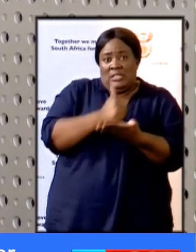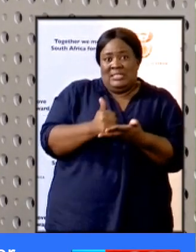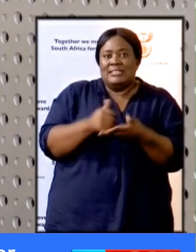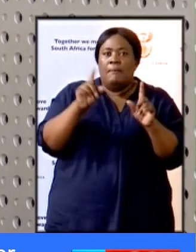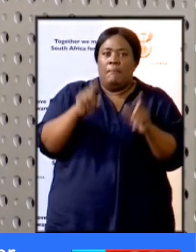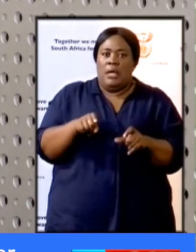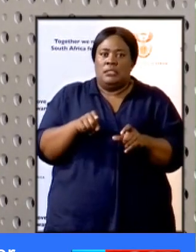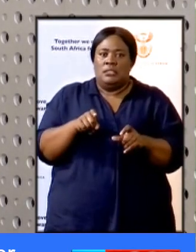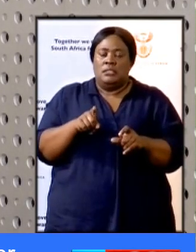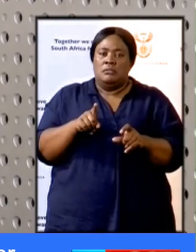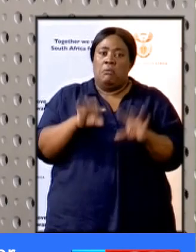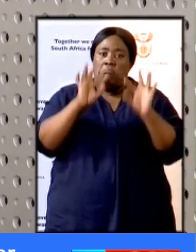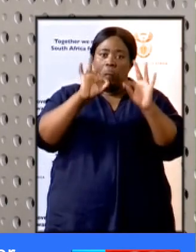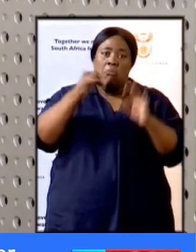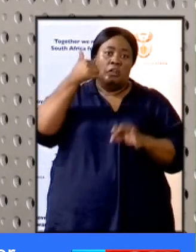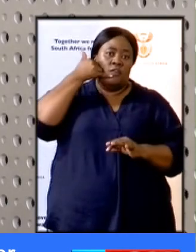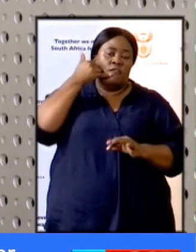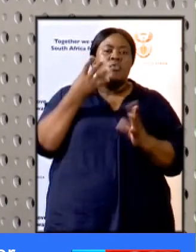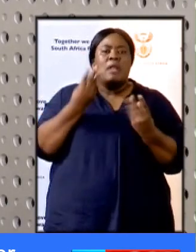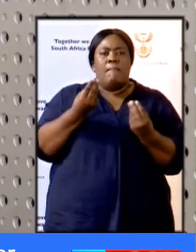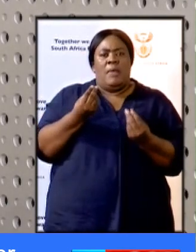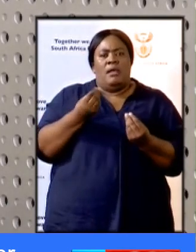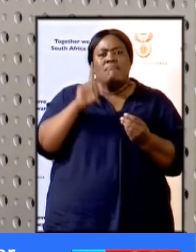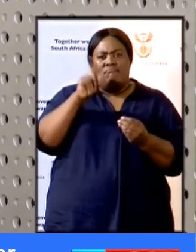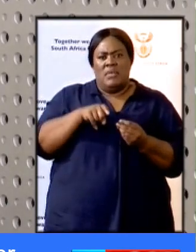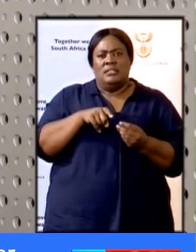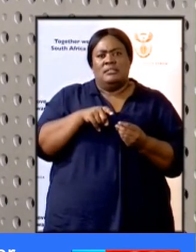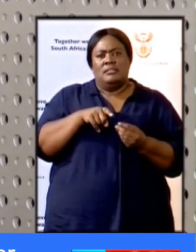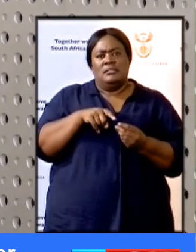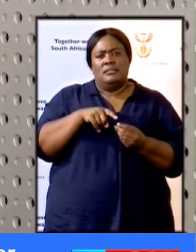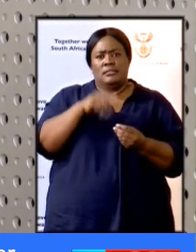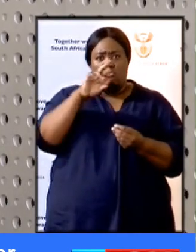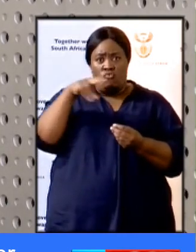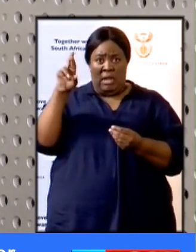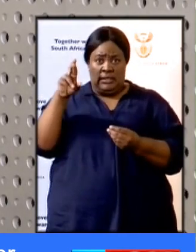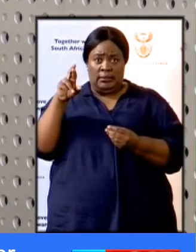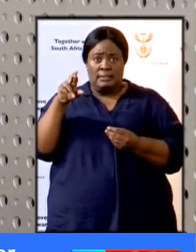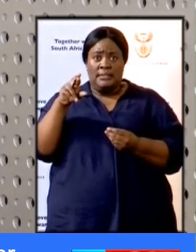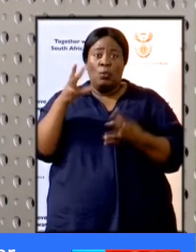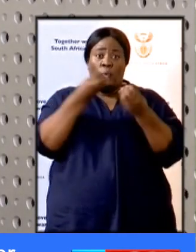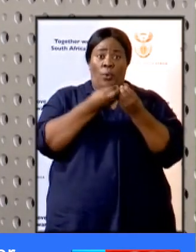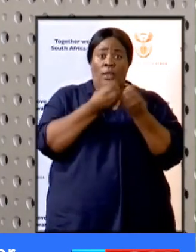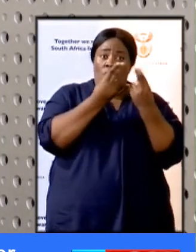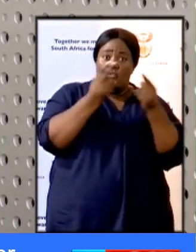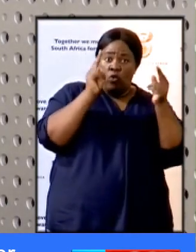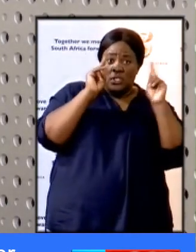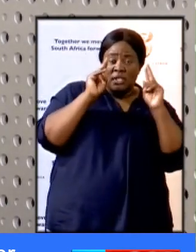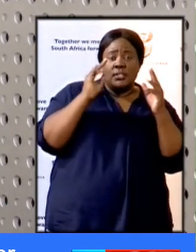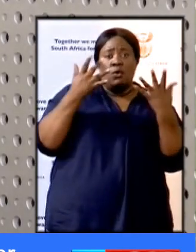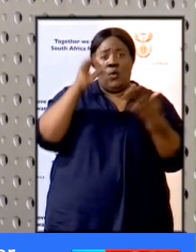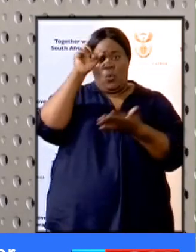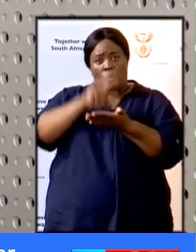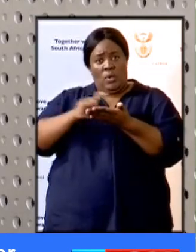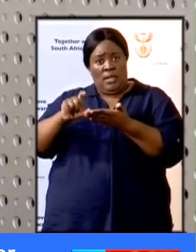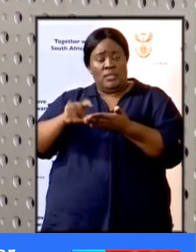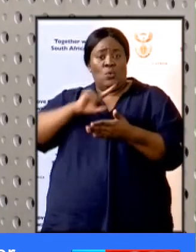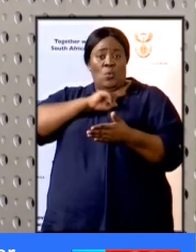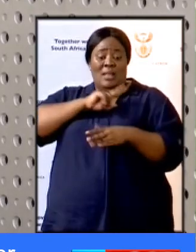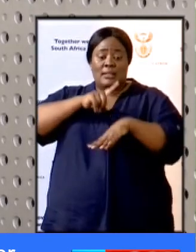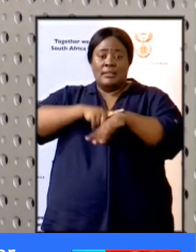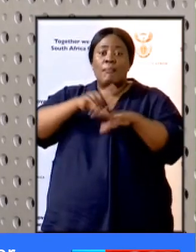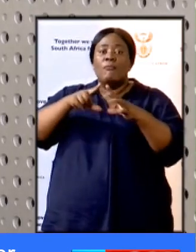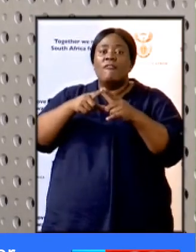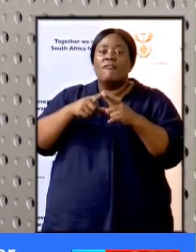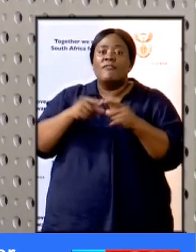correct numbers, it's mostly cell phone numbers, with their institutions, so that when we finalize the